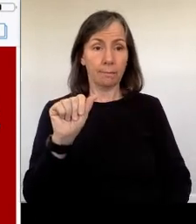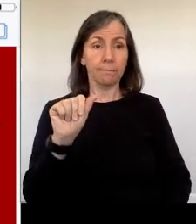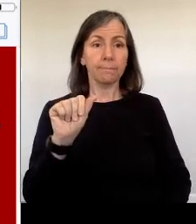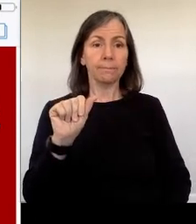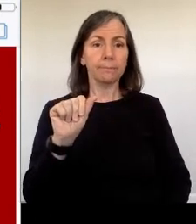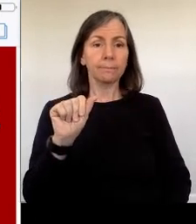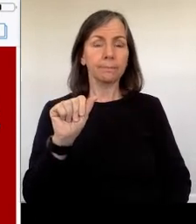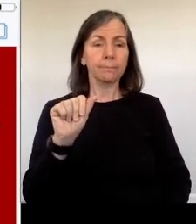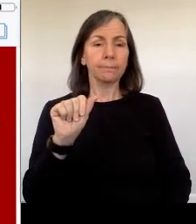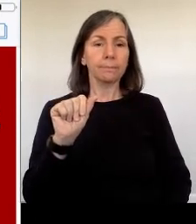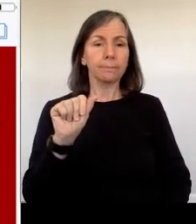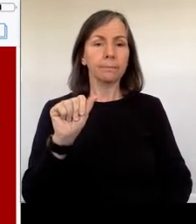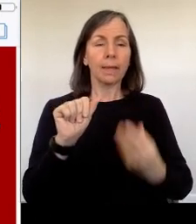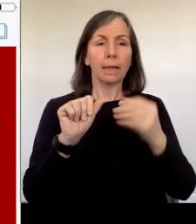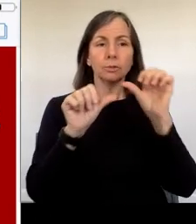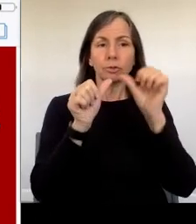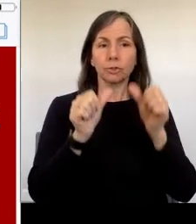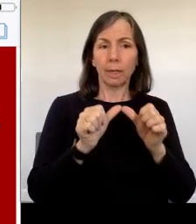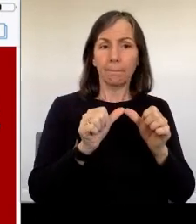And the shape of the graph.